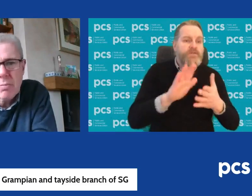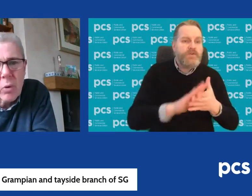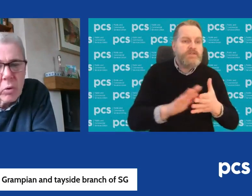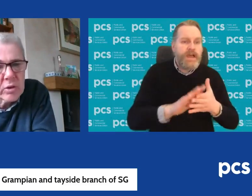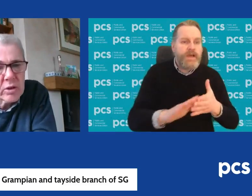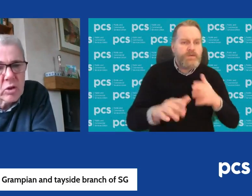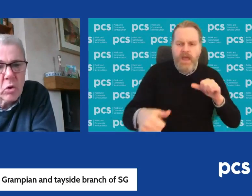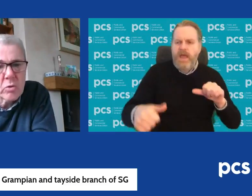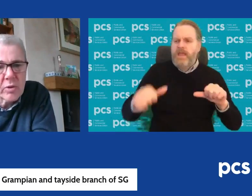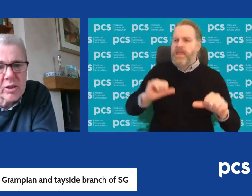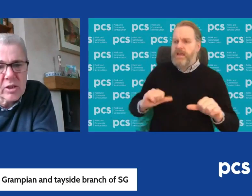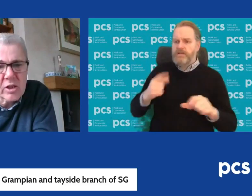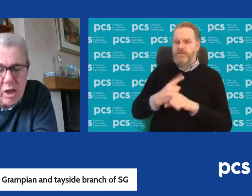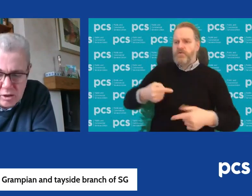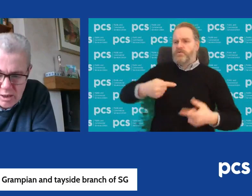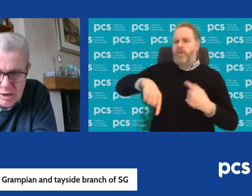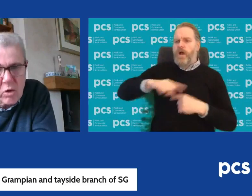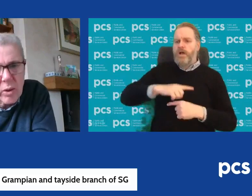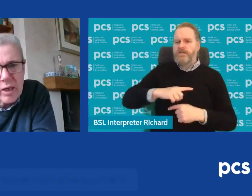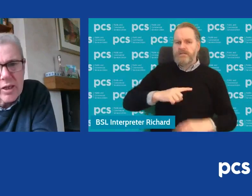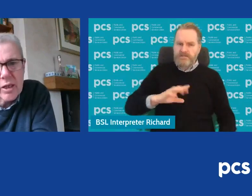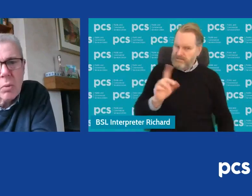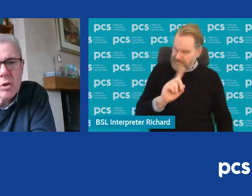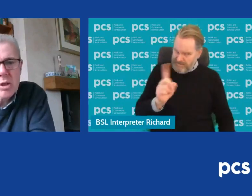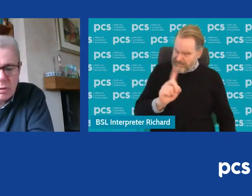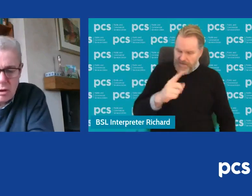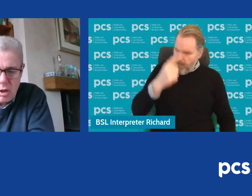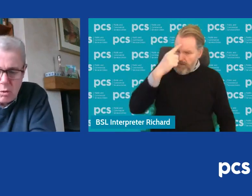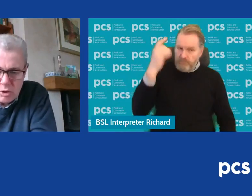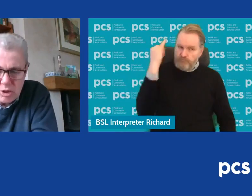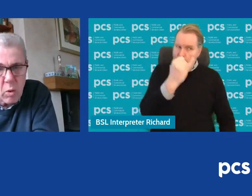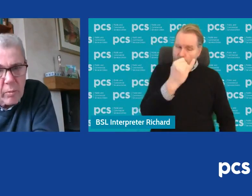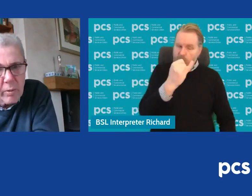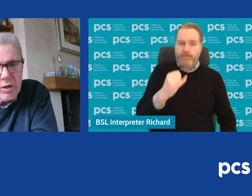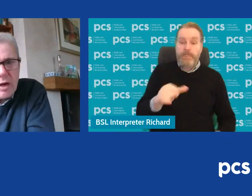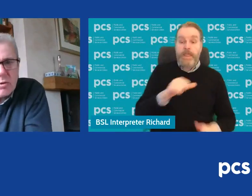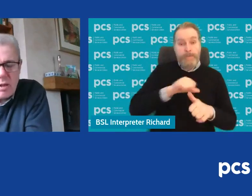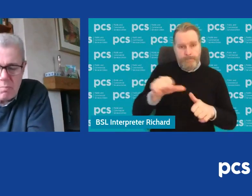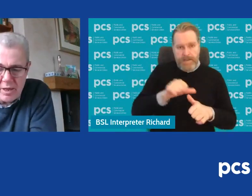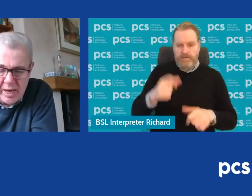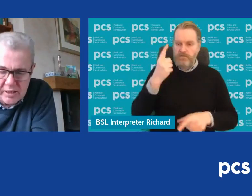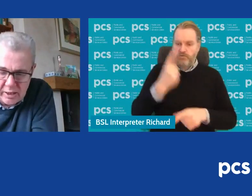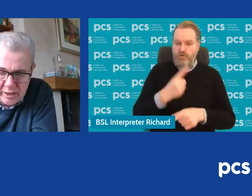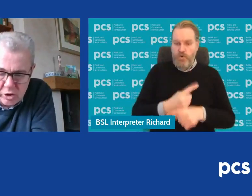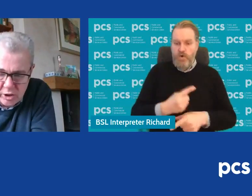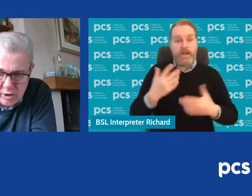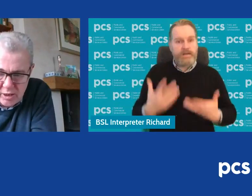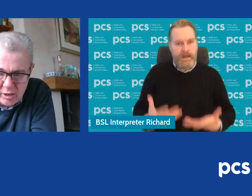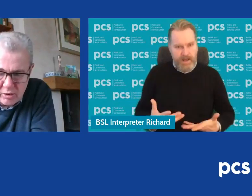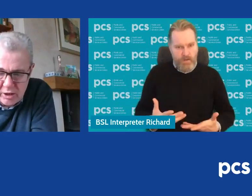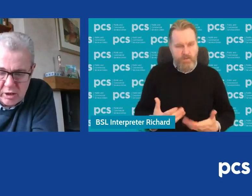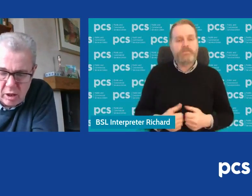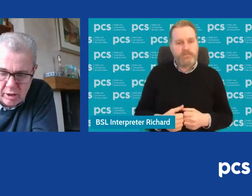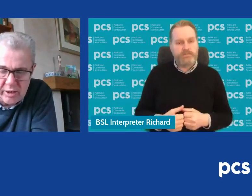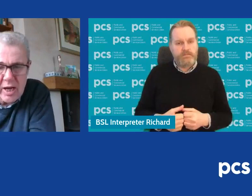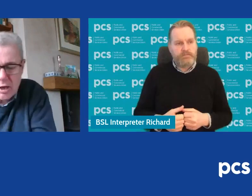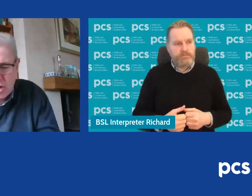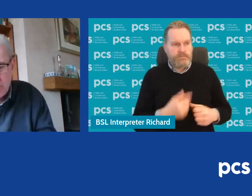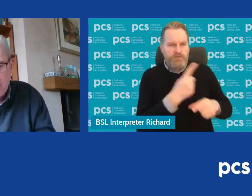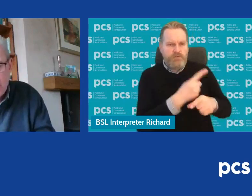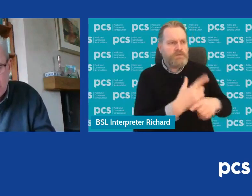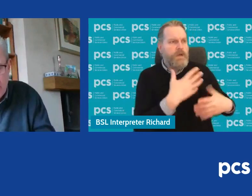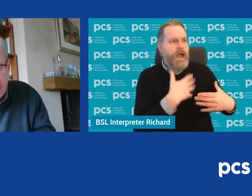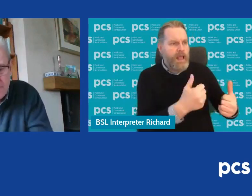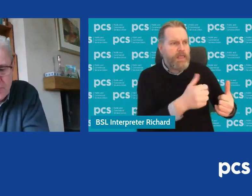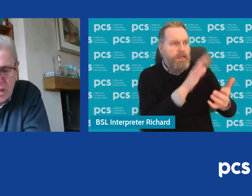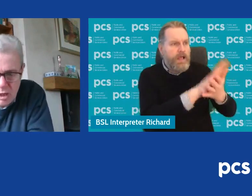believe it's important that the talks with us start as quickly as possible, which is why we've announced a big escalation in the targeted